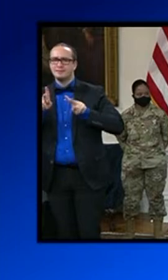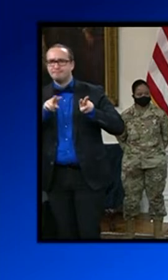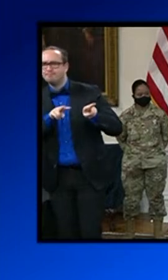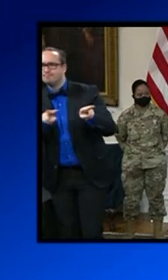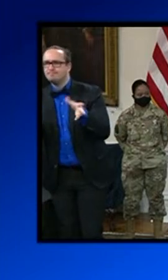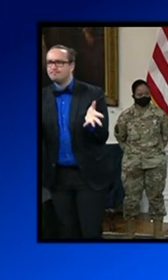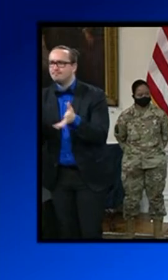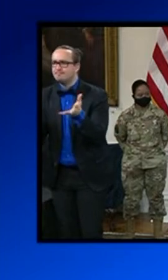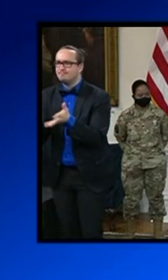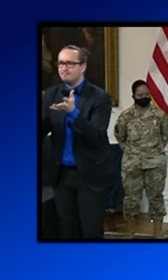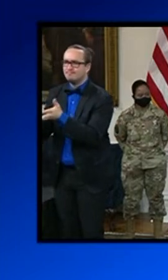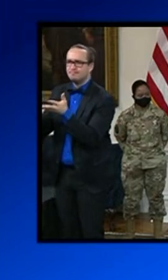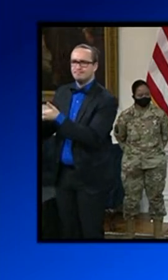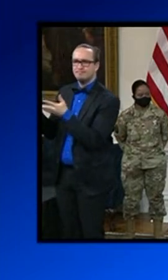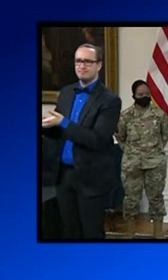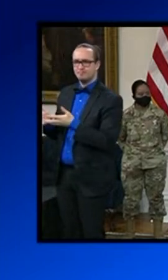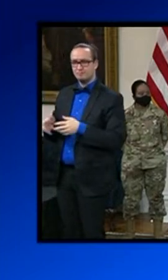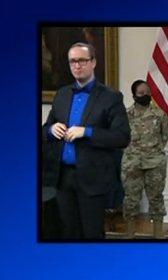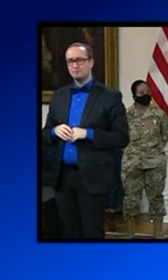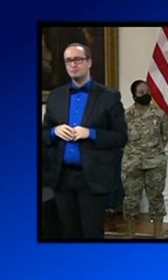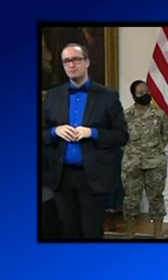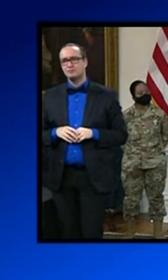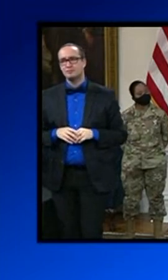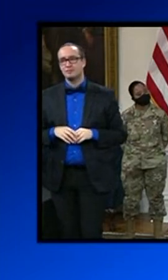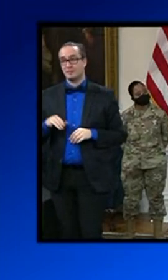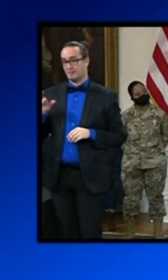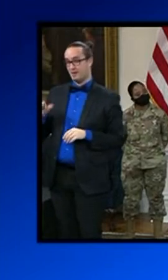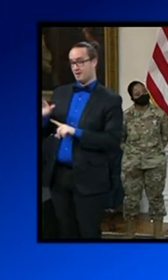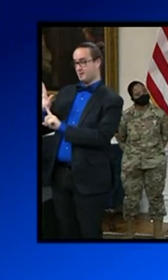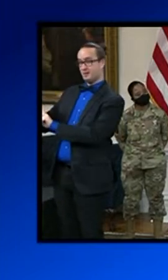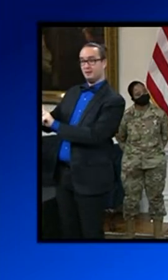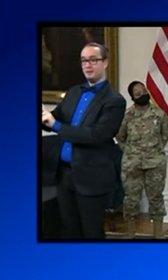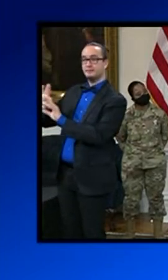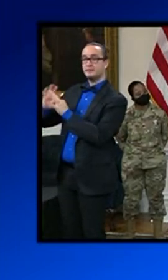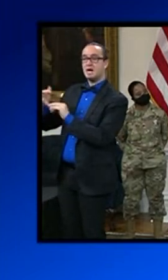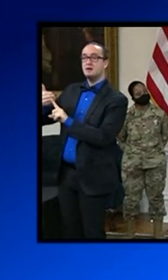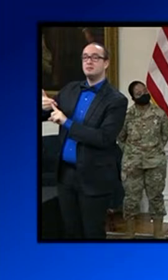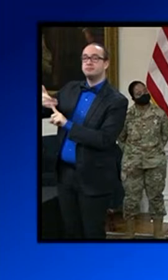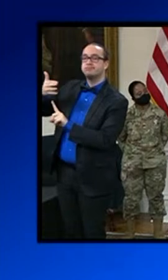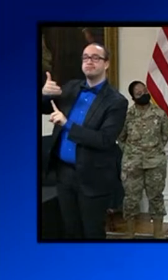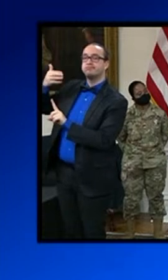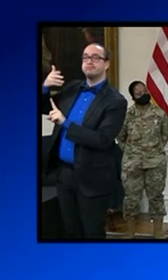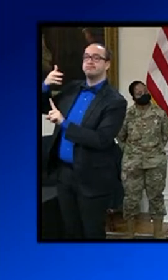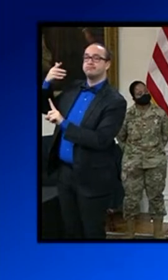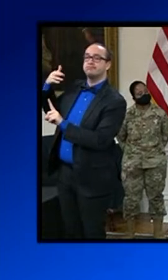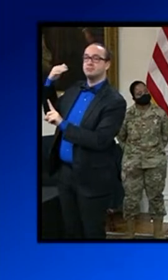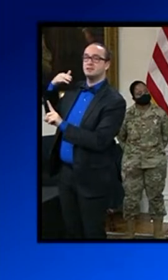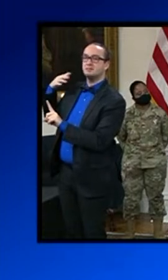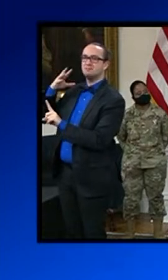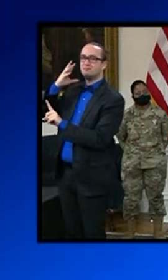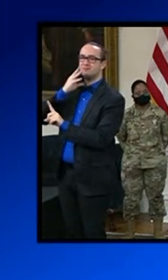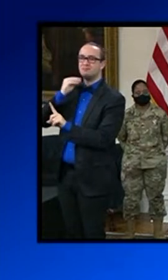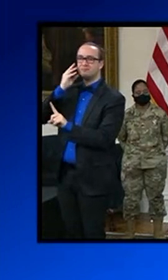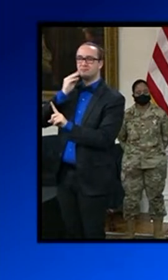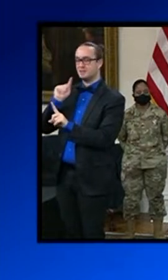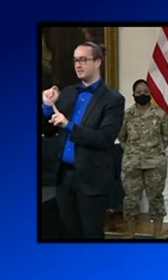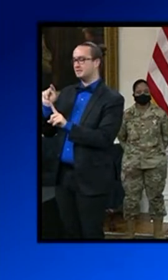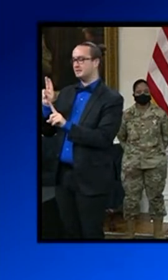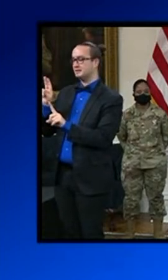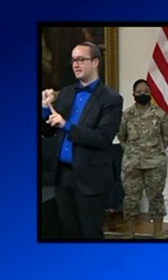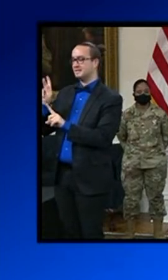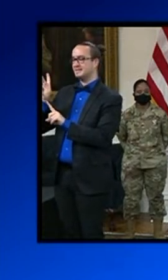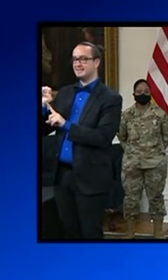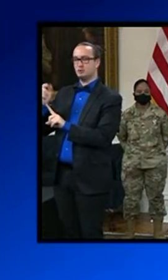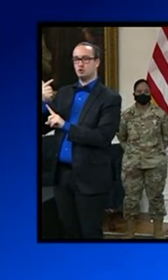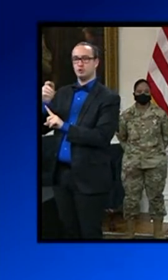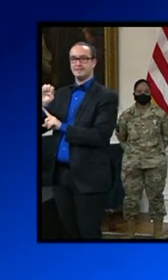that she and her loved ones had to overcome to get vaccinated to protect themselves and the people